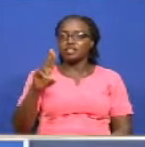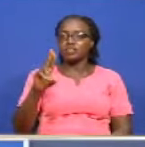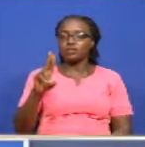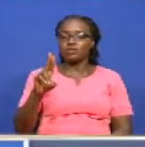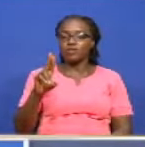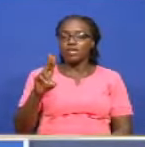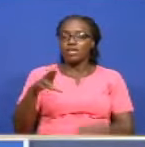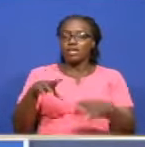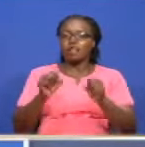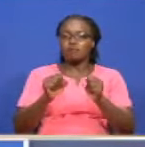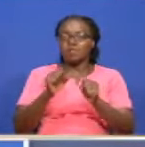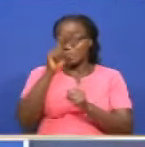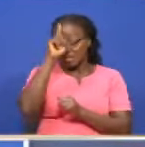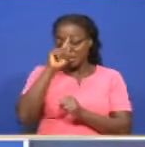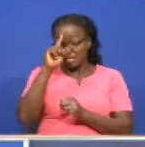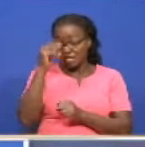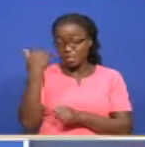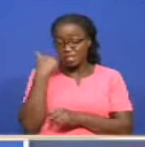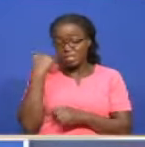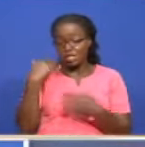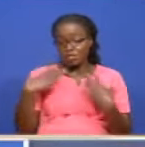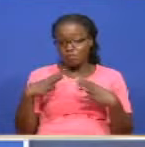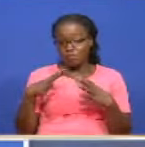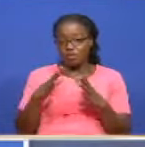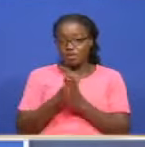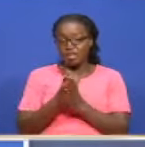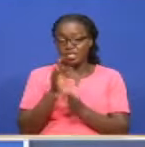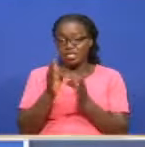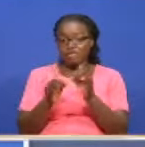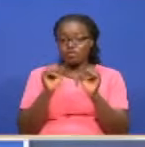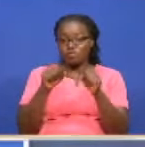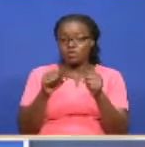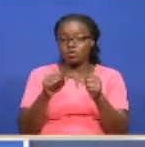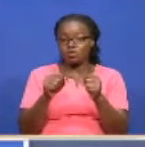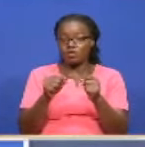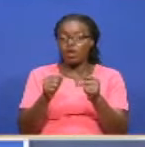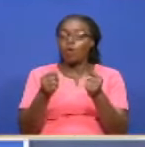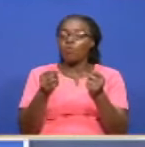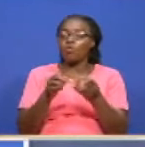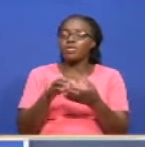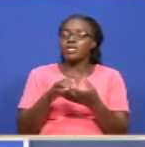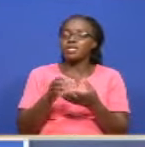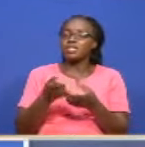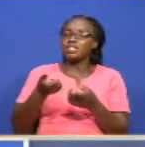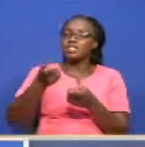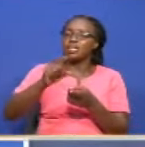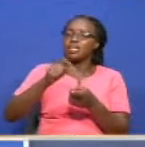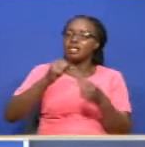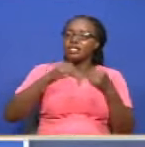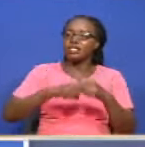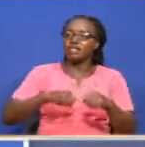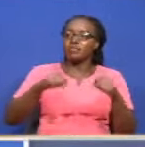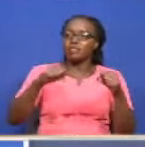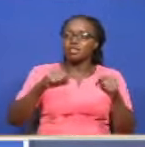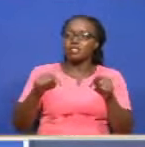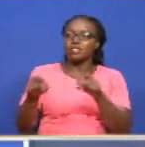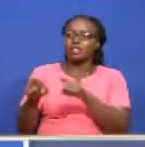admit the critically ill patients. And if need be, we're able to even increase this capacity. We also have,